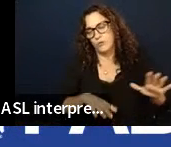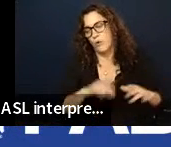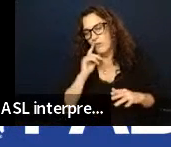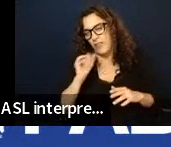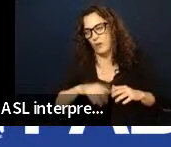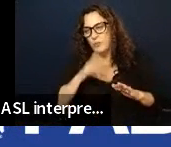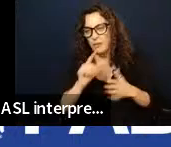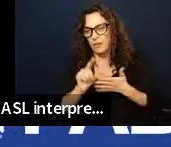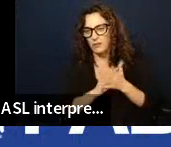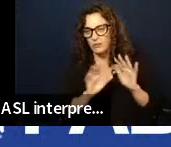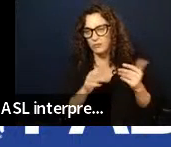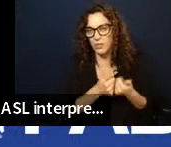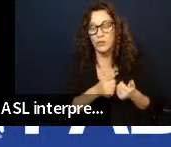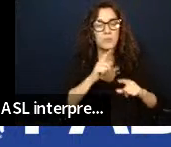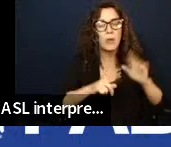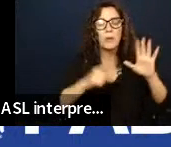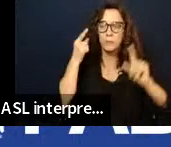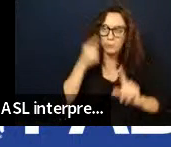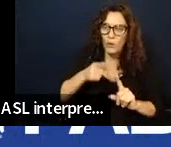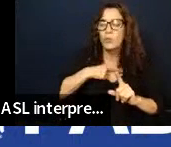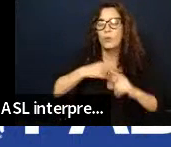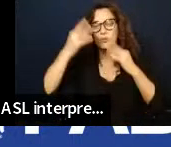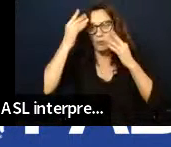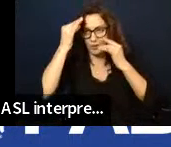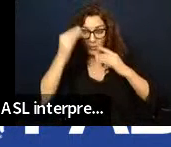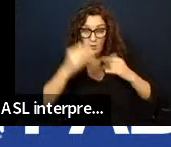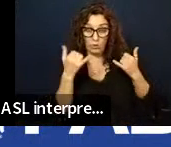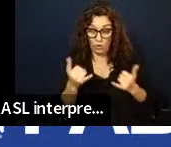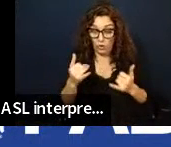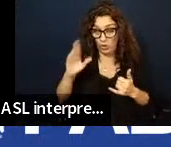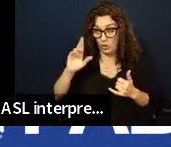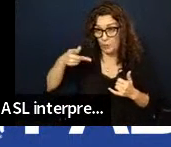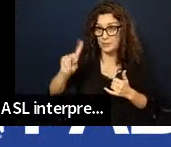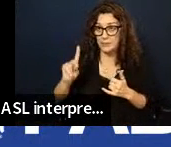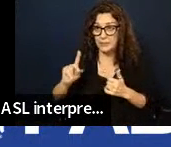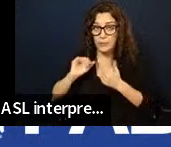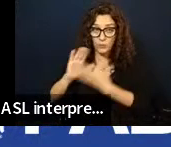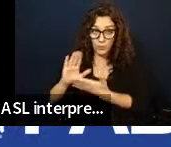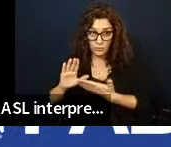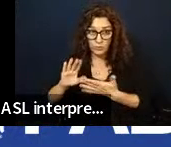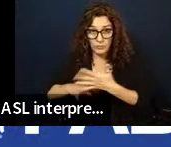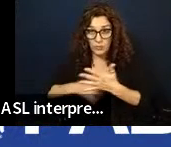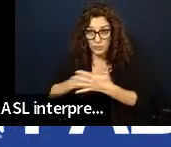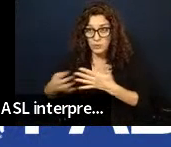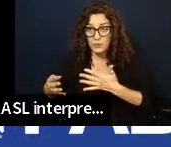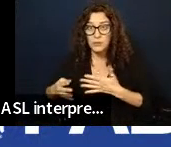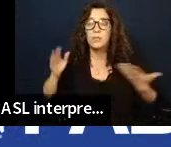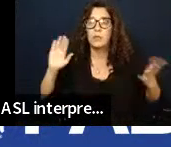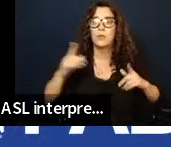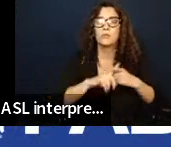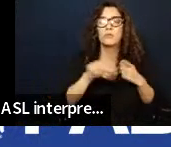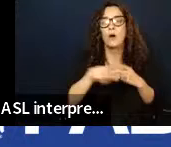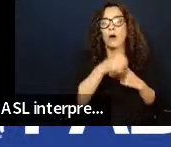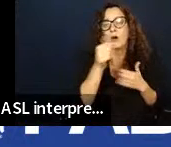what alternatives might there be, if any, that you want, and we're interested in hearing your thoughts